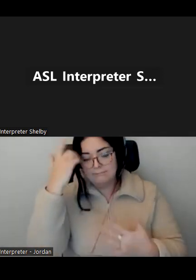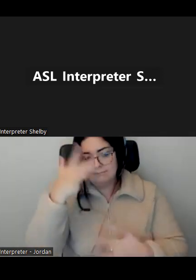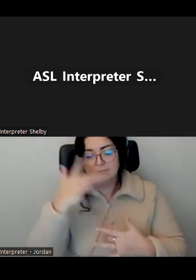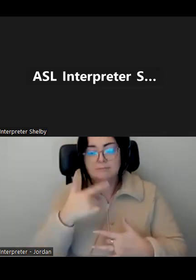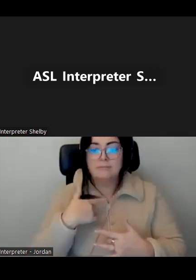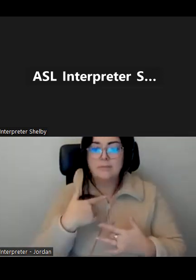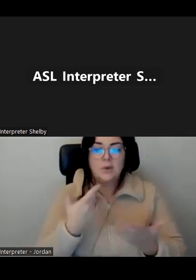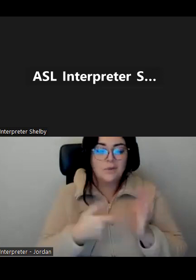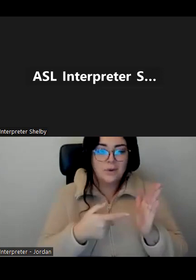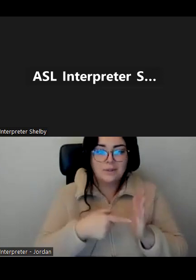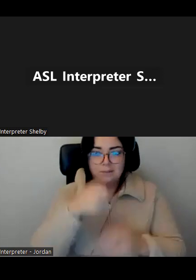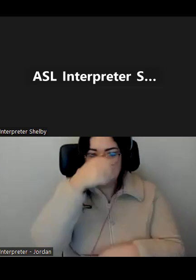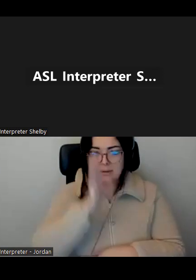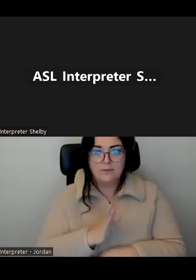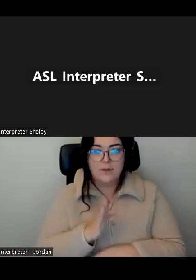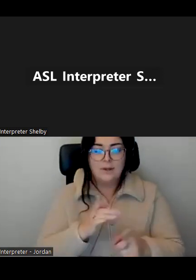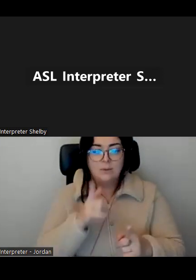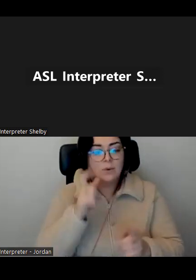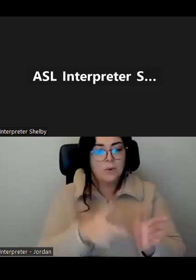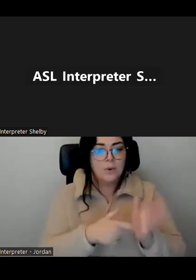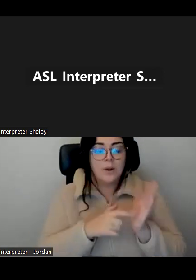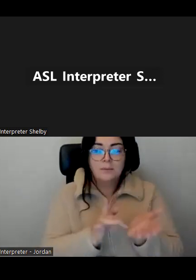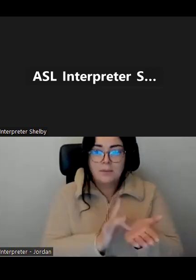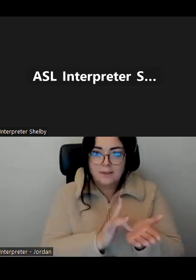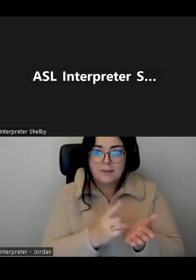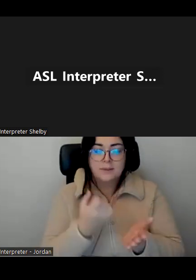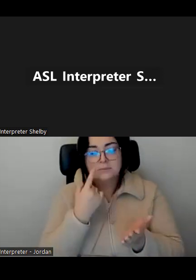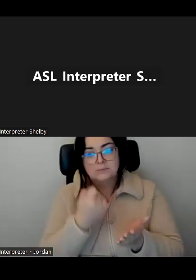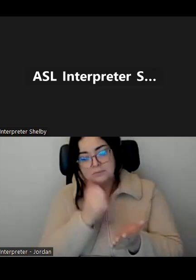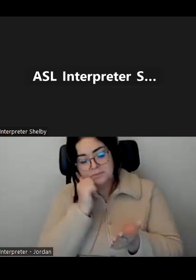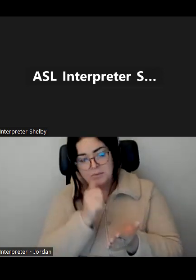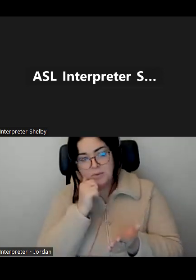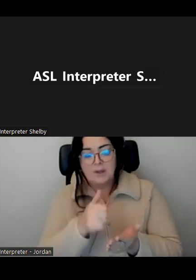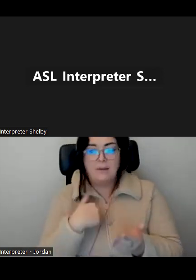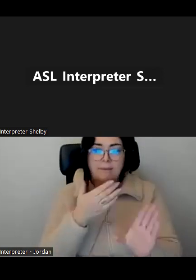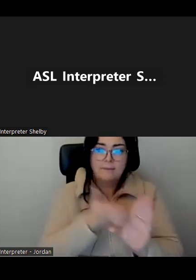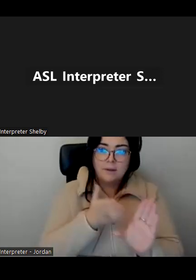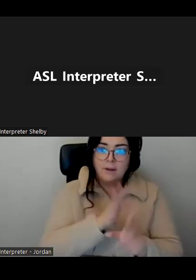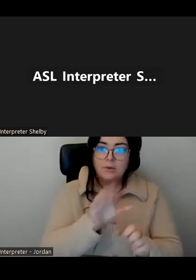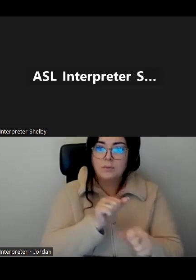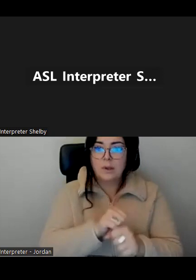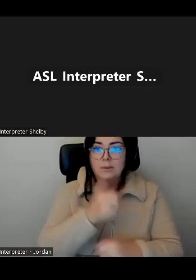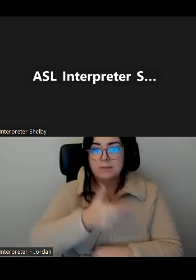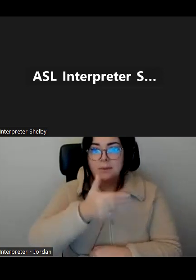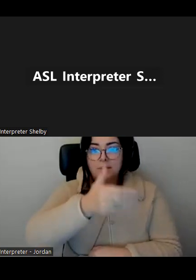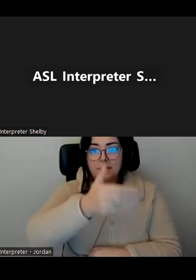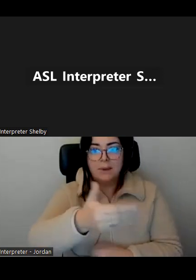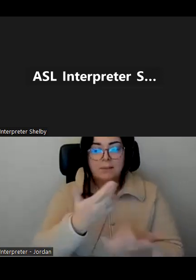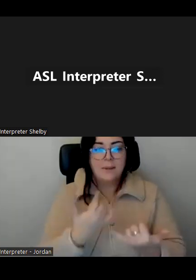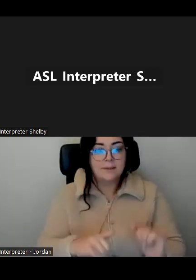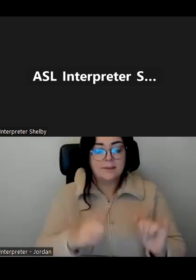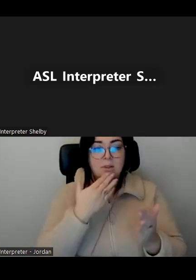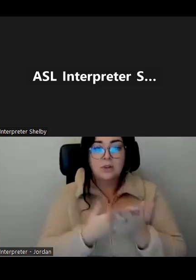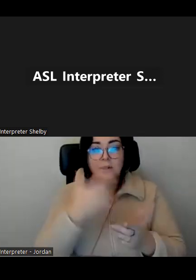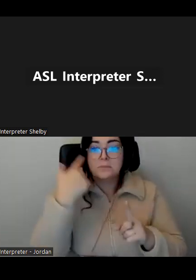for a lifetime, maybe require medication, follow up with psychiatry, but they can still experience positive